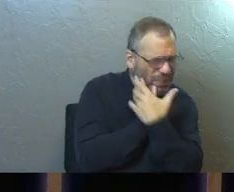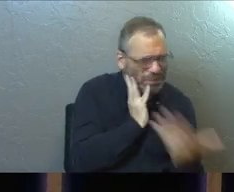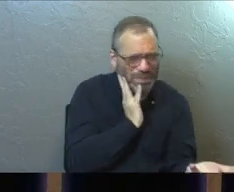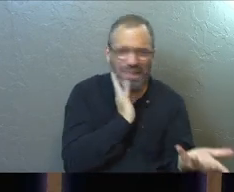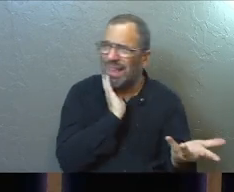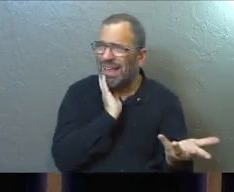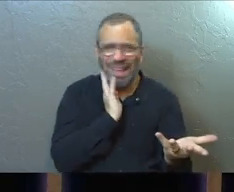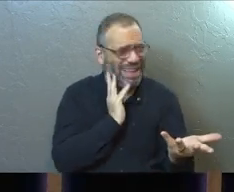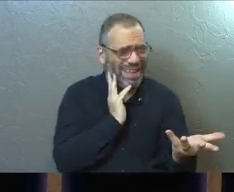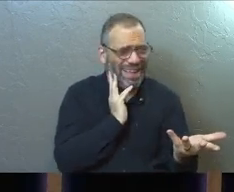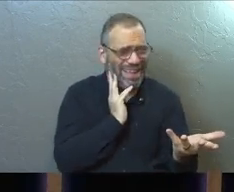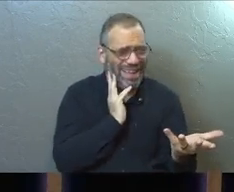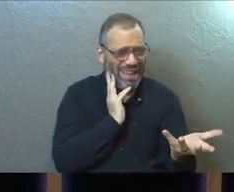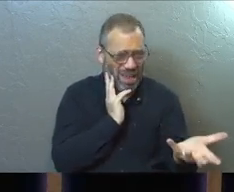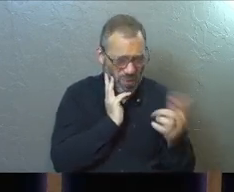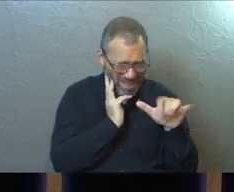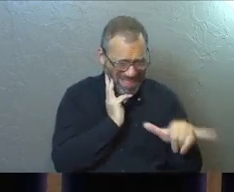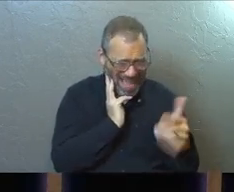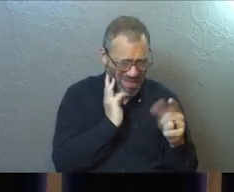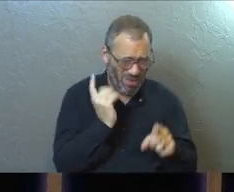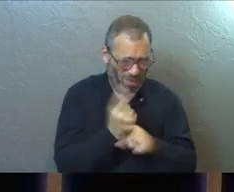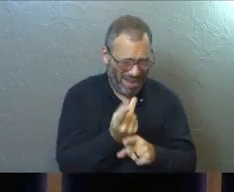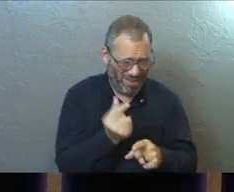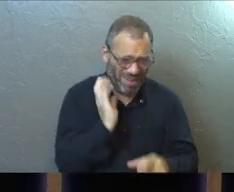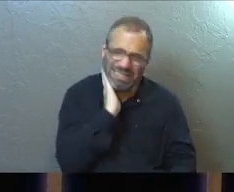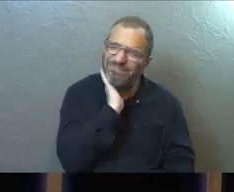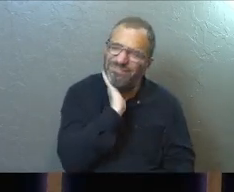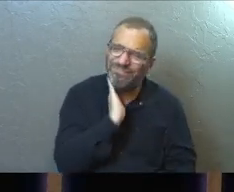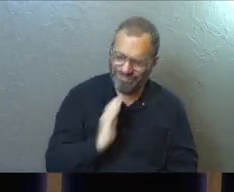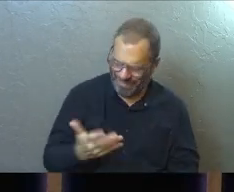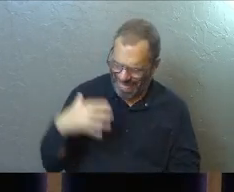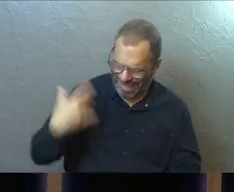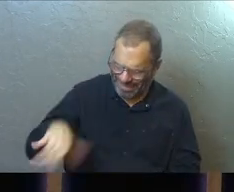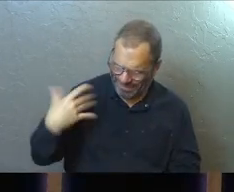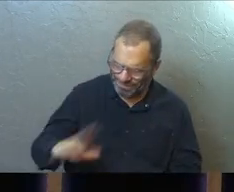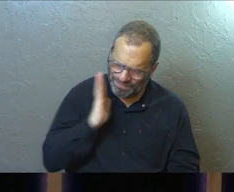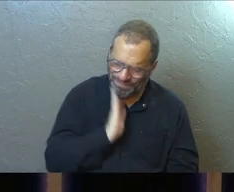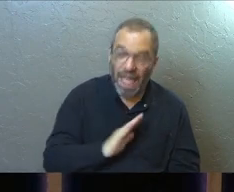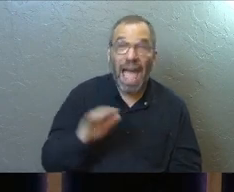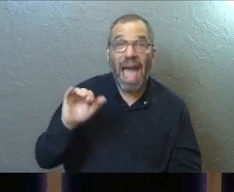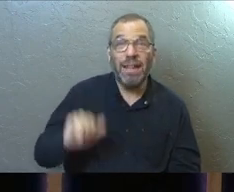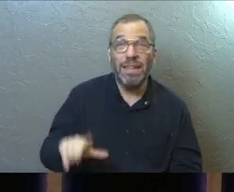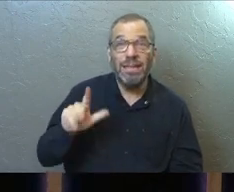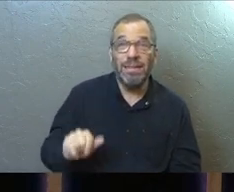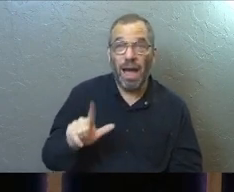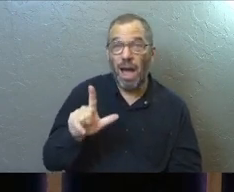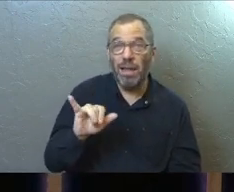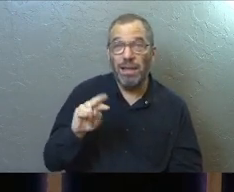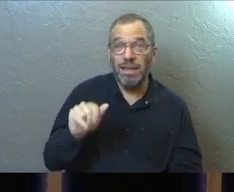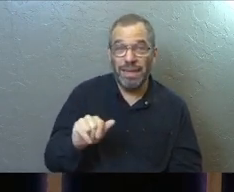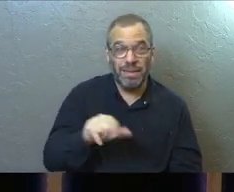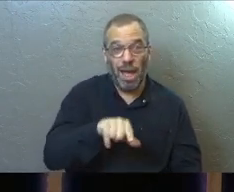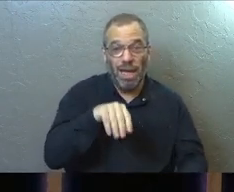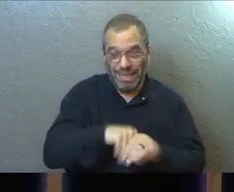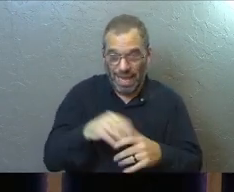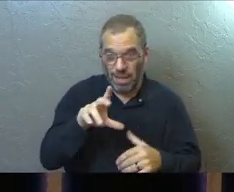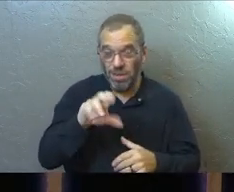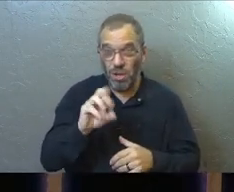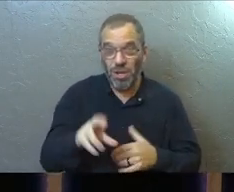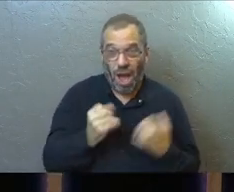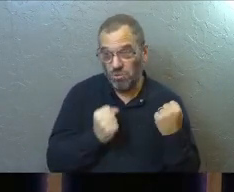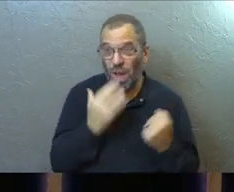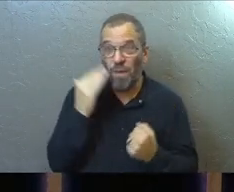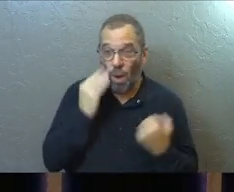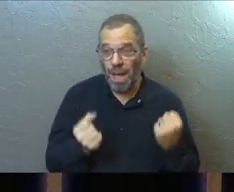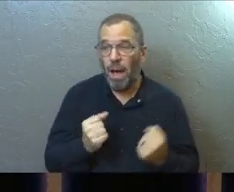I'm thinking like, I'm not even sure that this is the right one. And Linda, as soon as we got back in the vehicle to drive